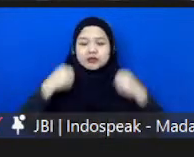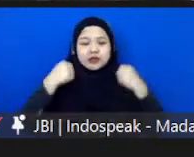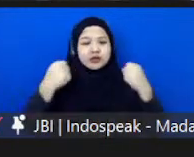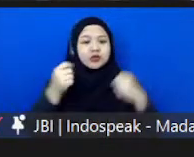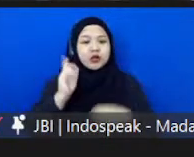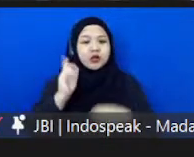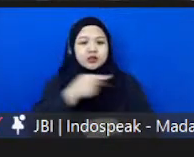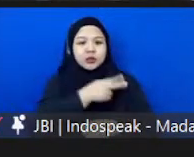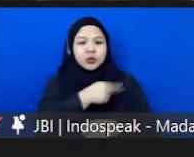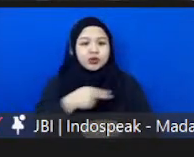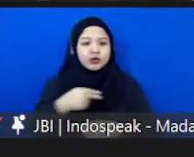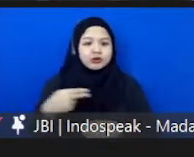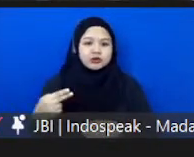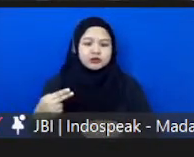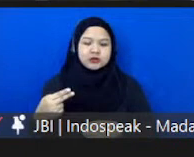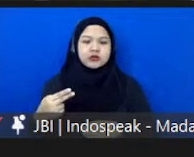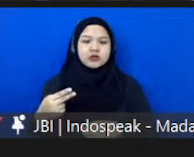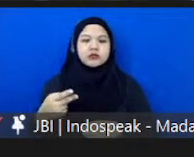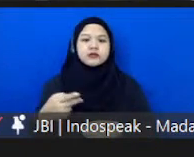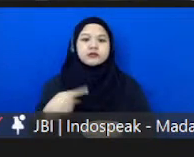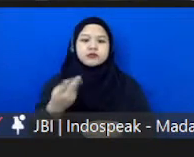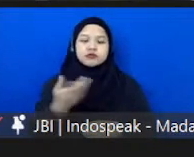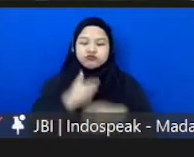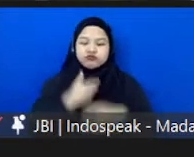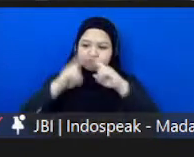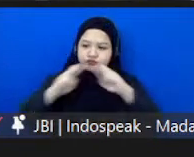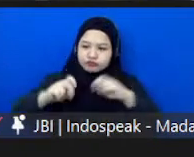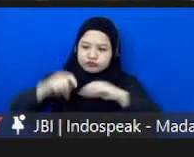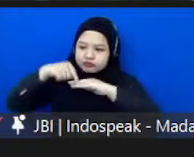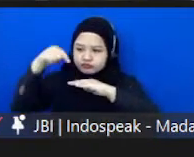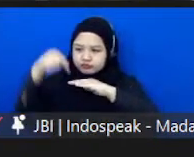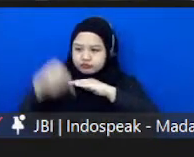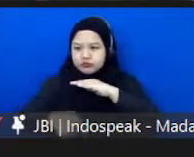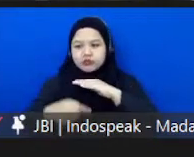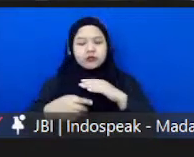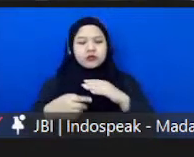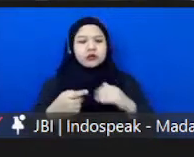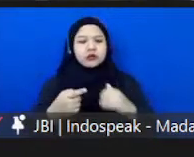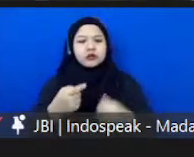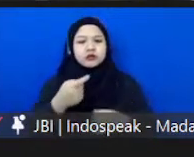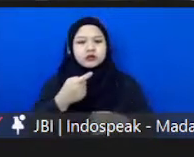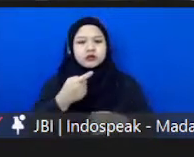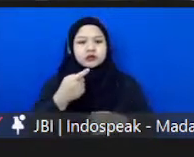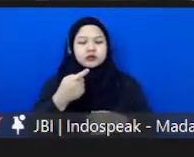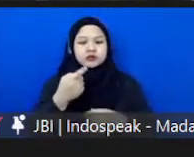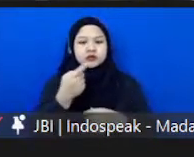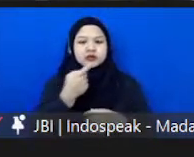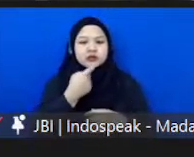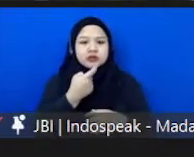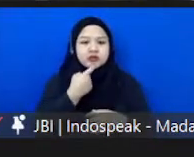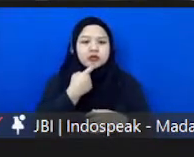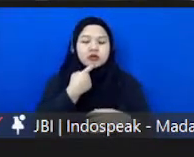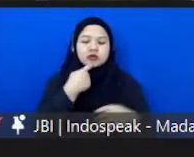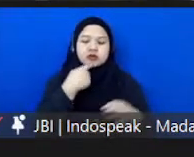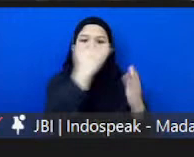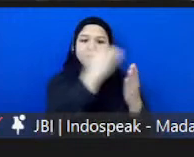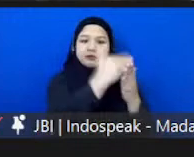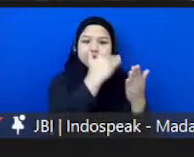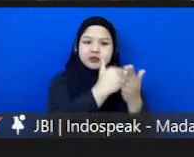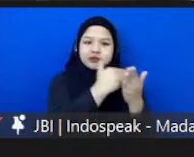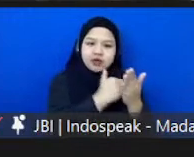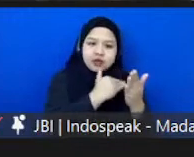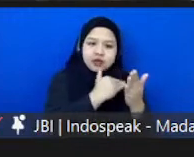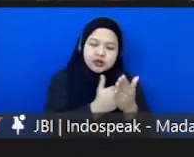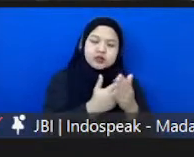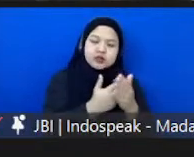will explore a little bit into deep about the policy of private sectors